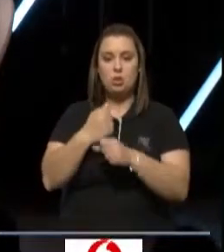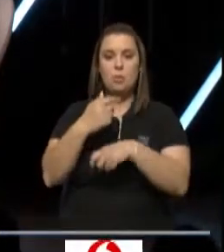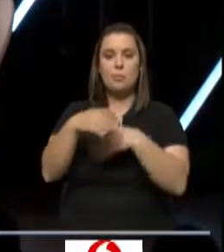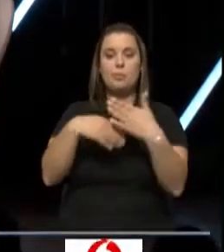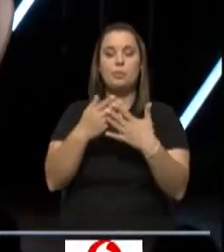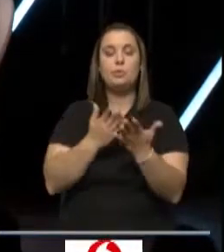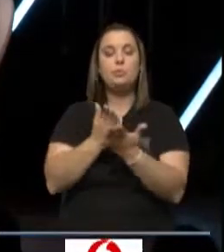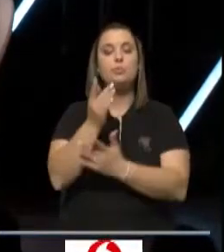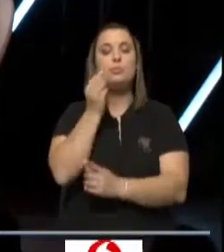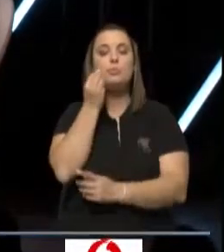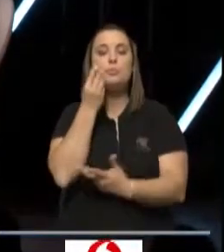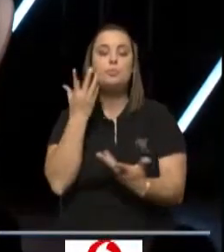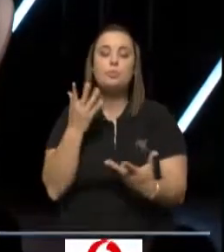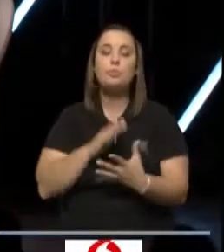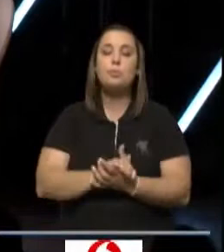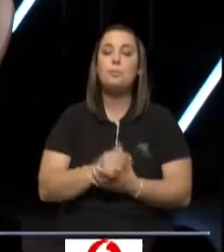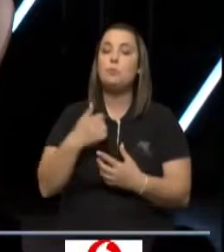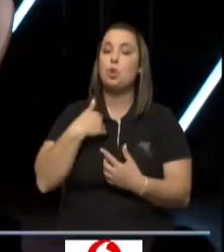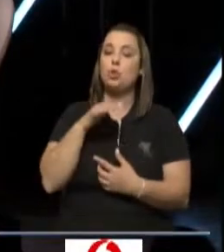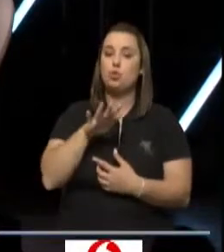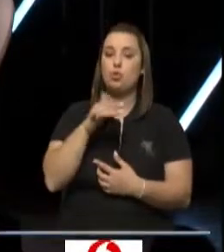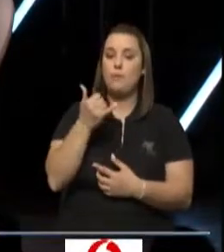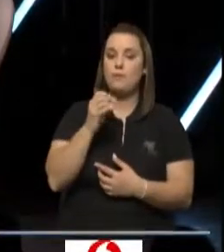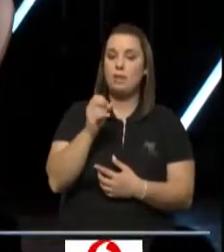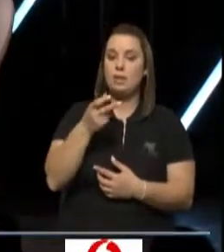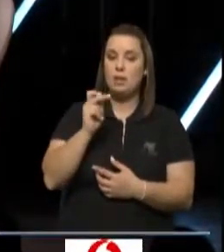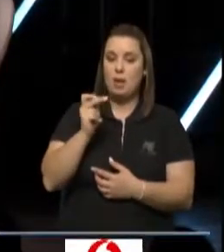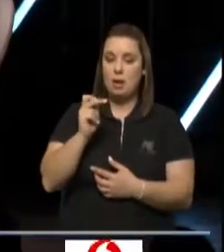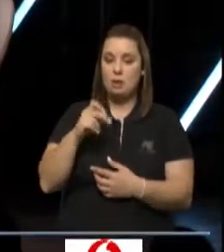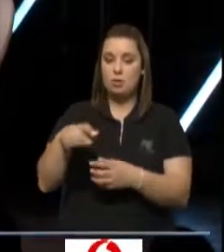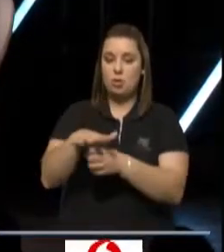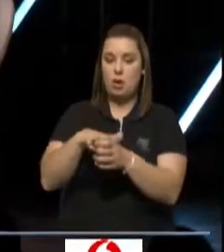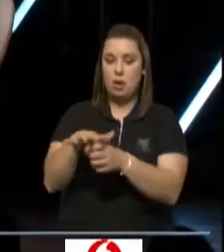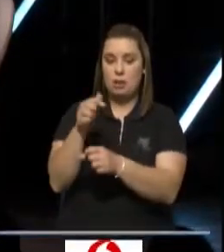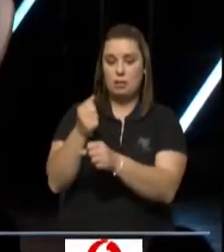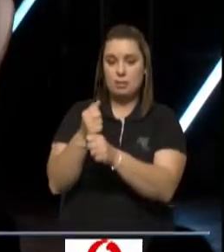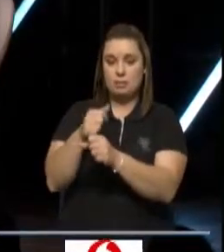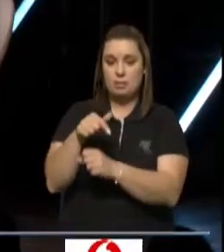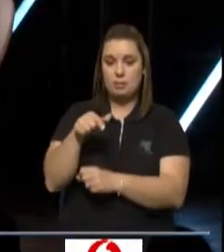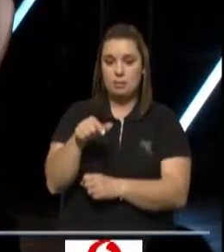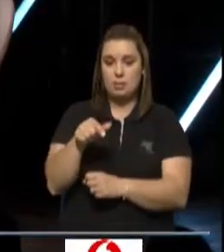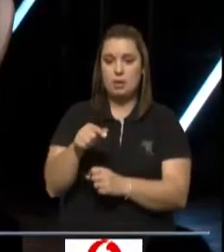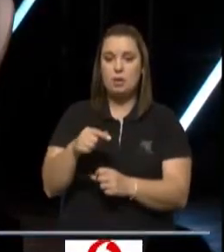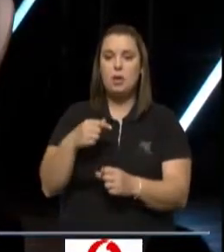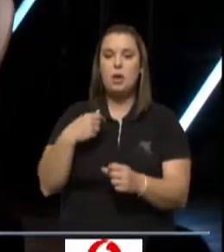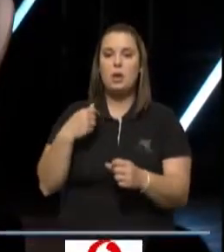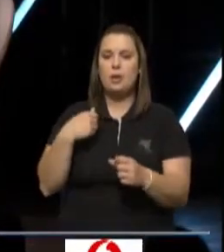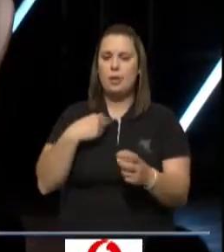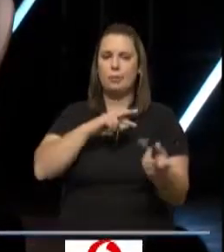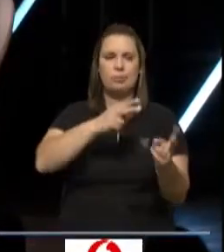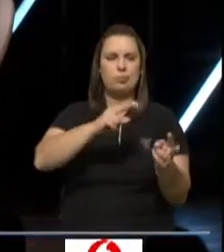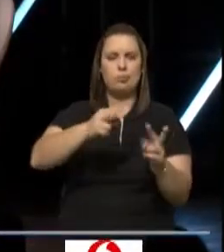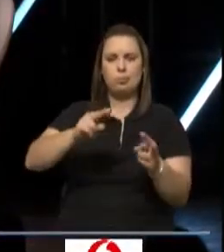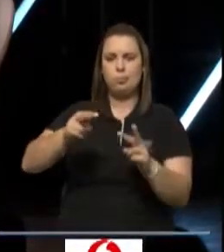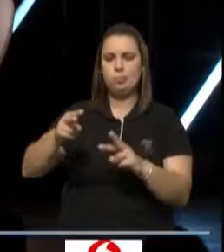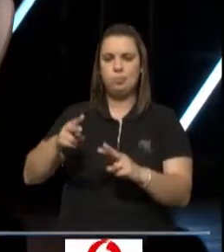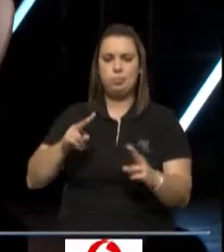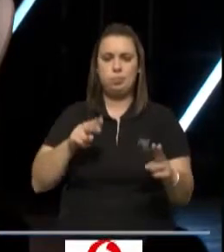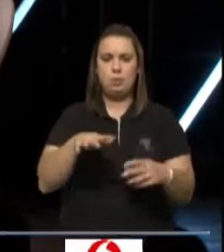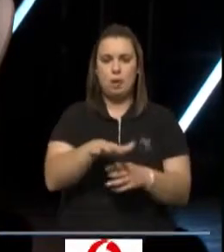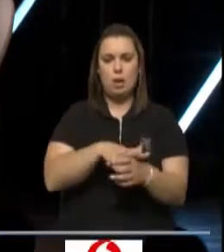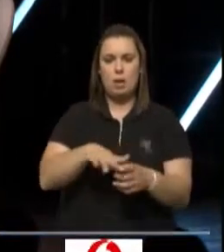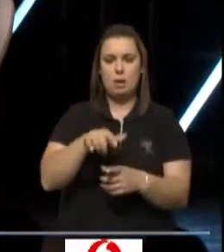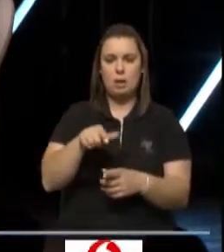think that shows how the process went. And so at 20 years, I've been working in the sector, and so I've been through